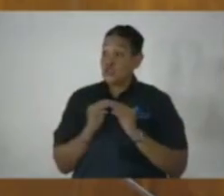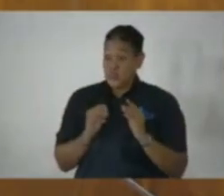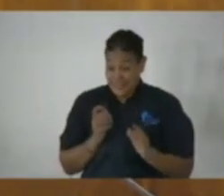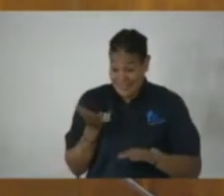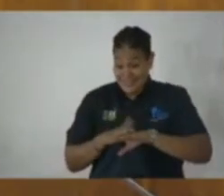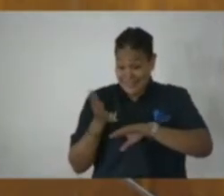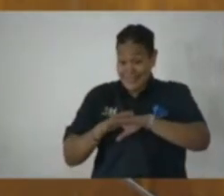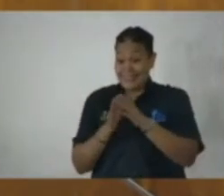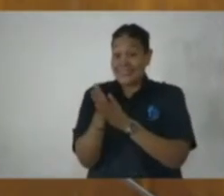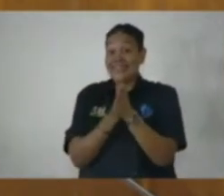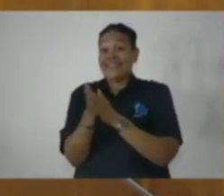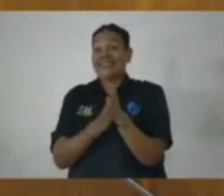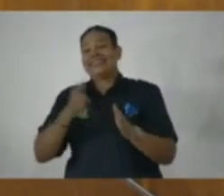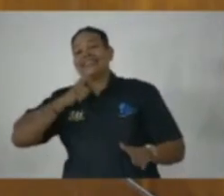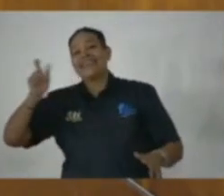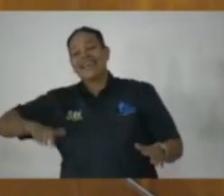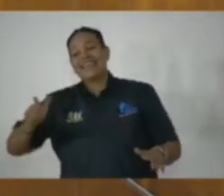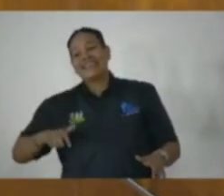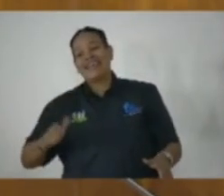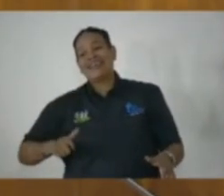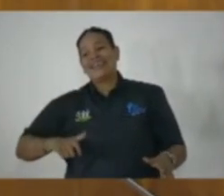inflation was an unnecessary